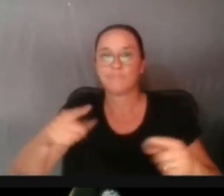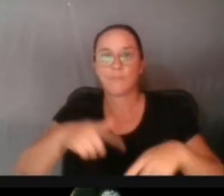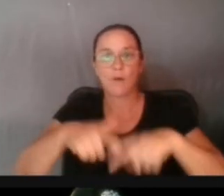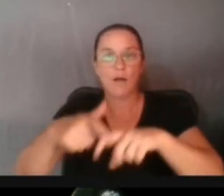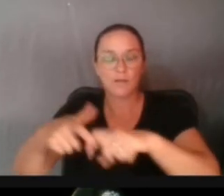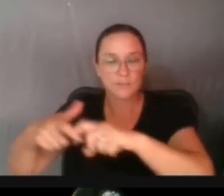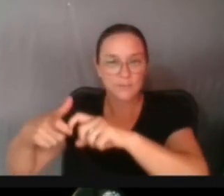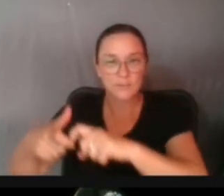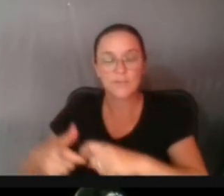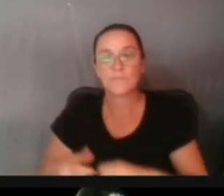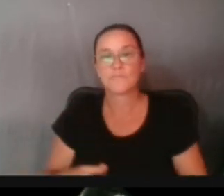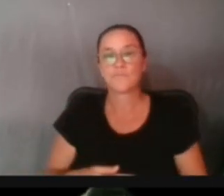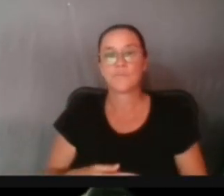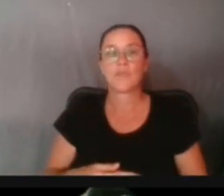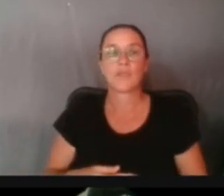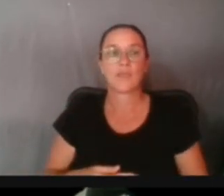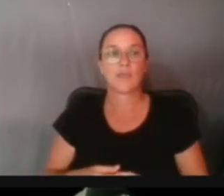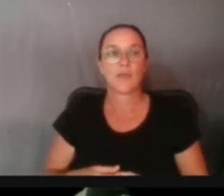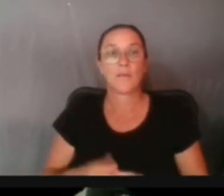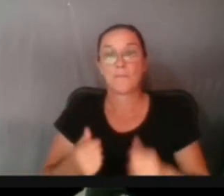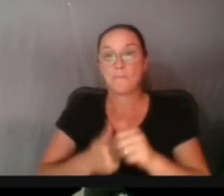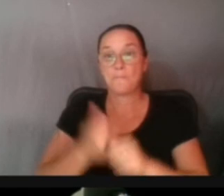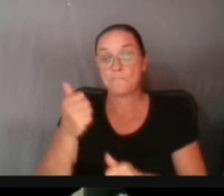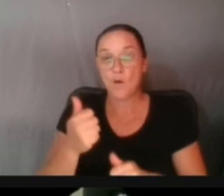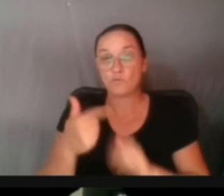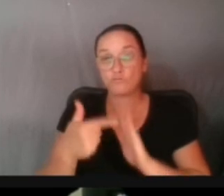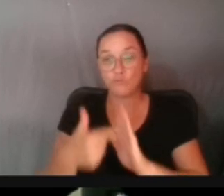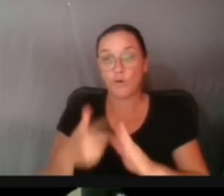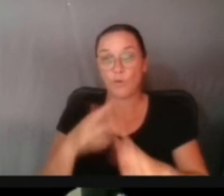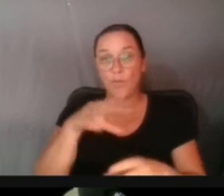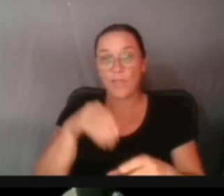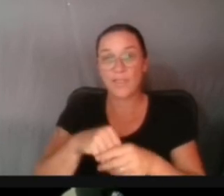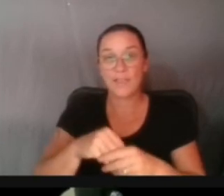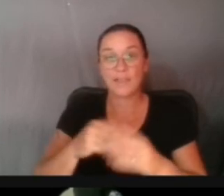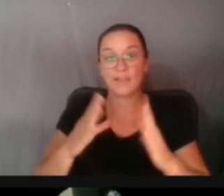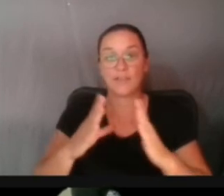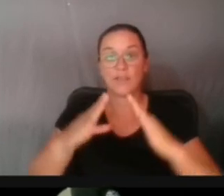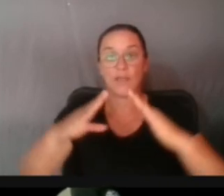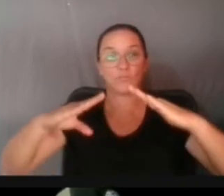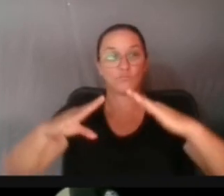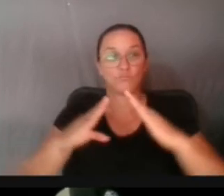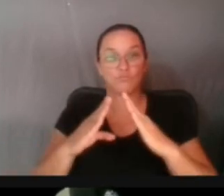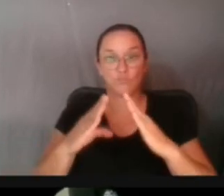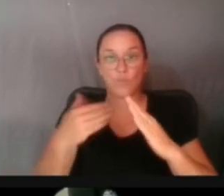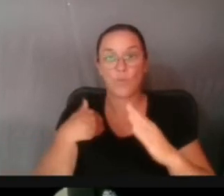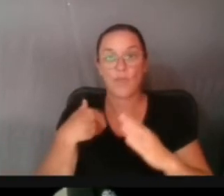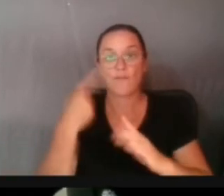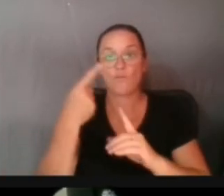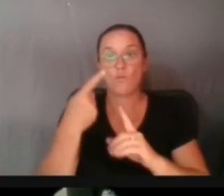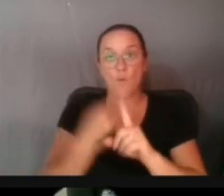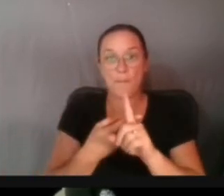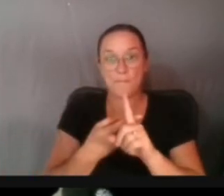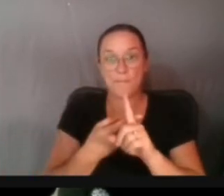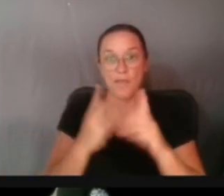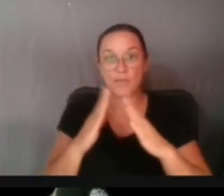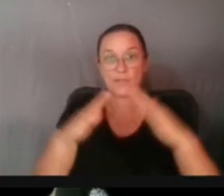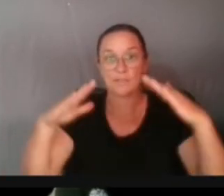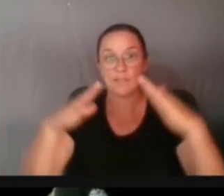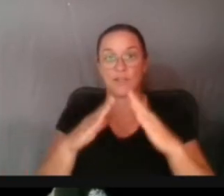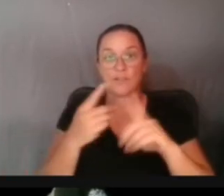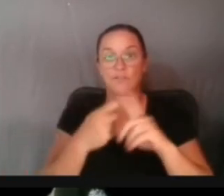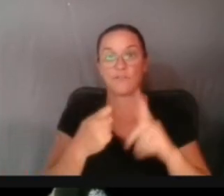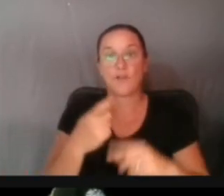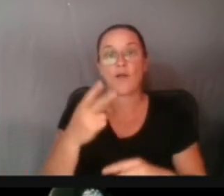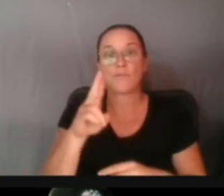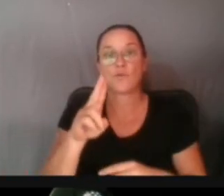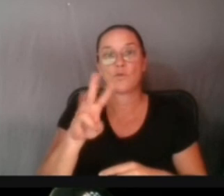been characteristic, most shown in the tilt. So here we have the 1 month tilt plot from UWD. And we